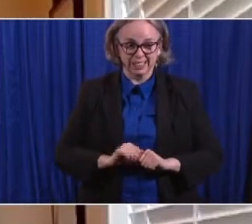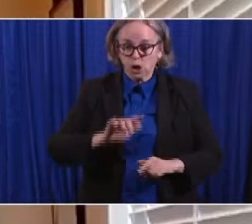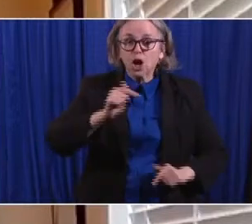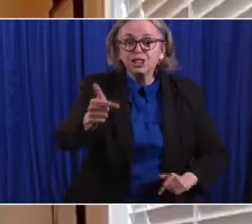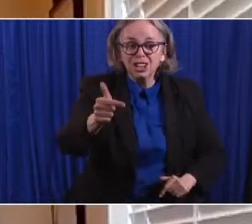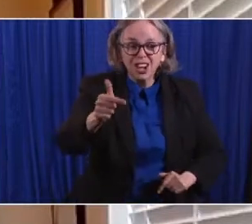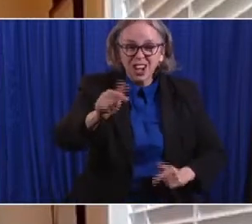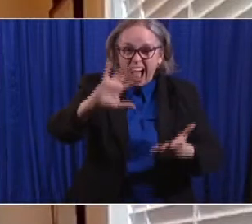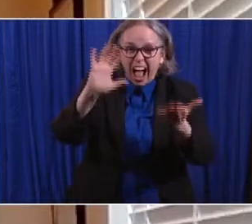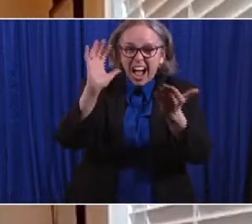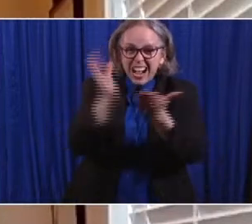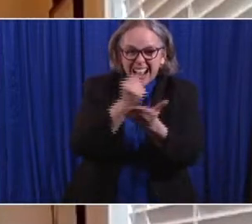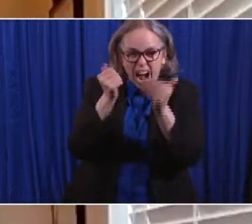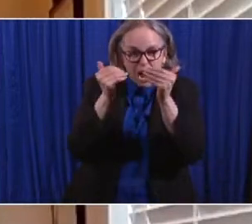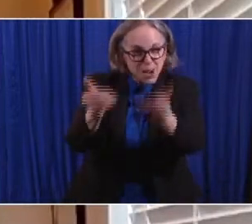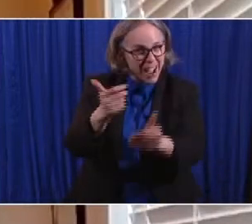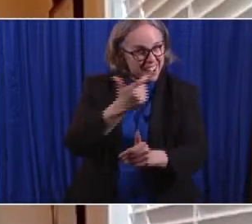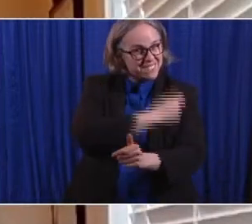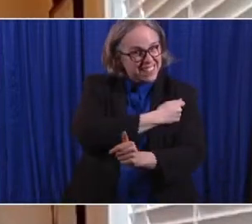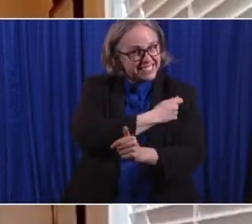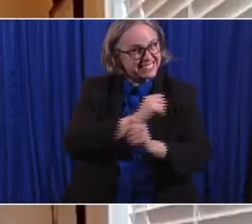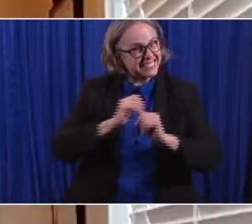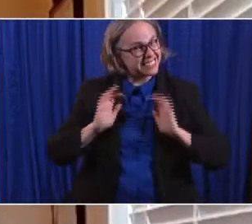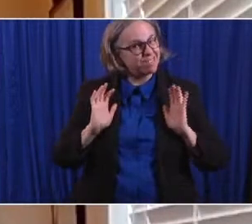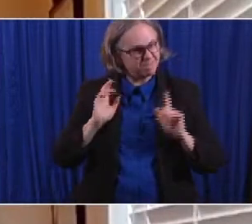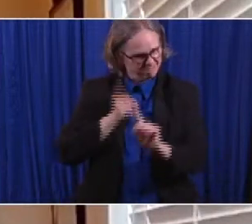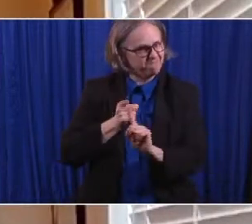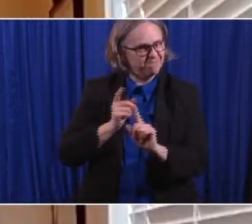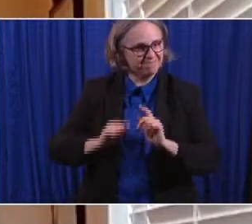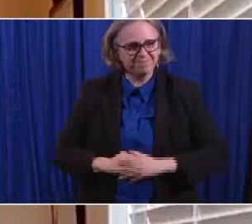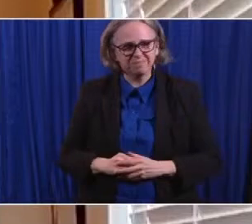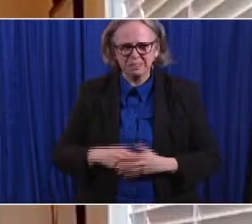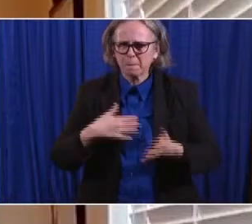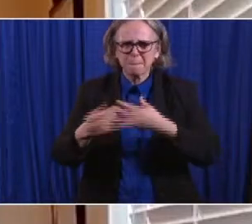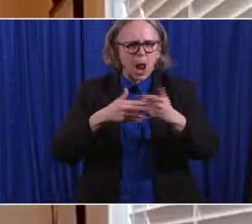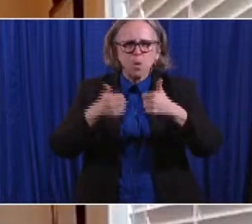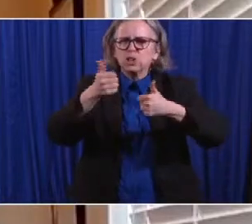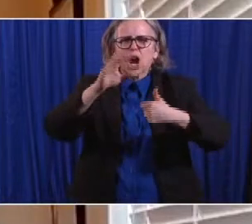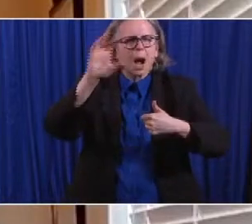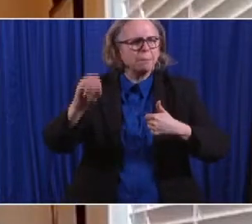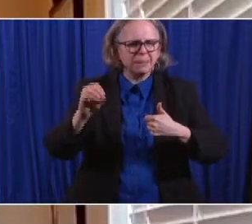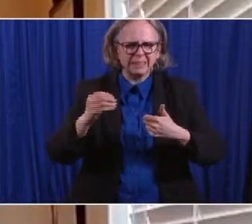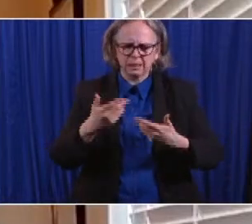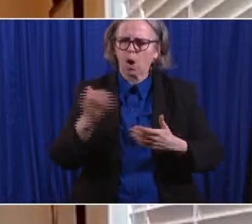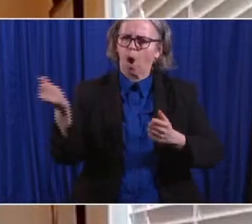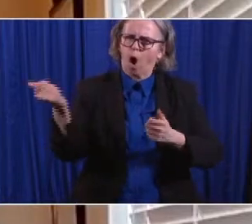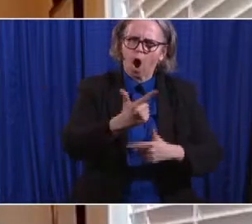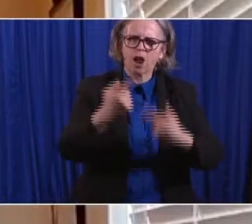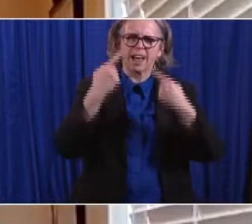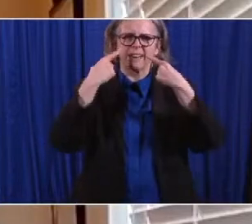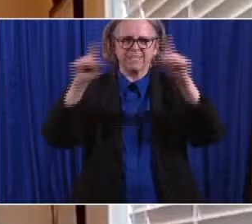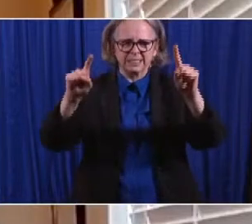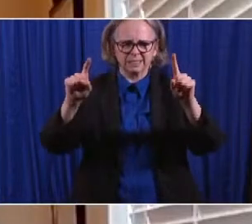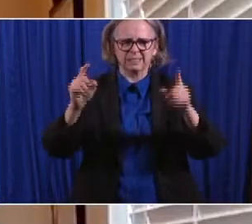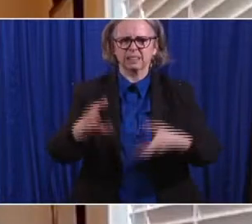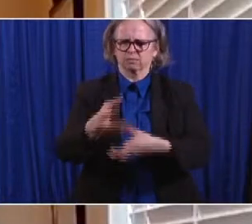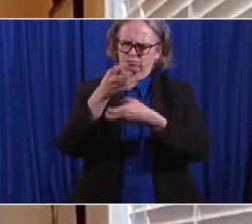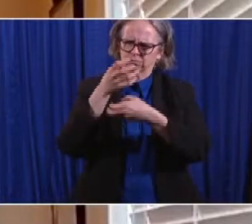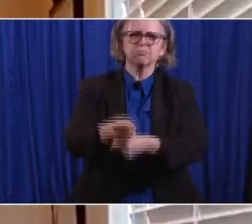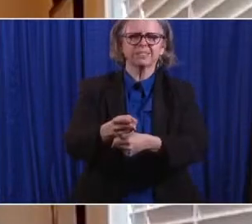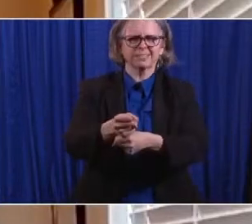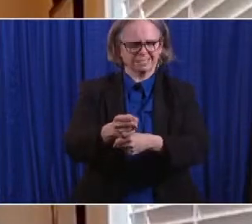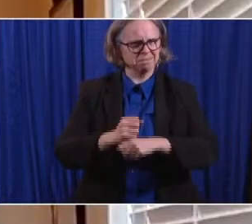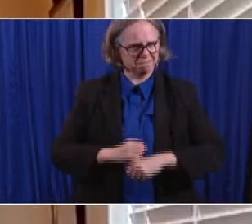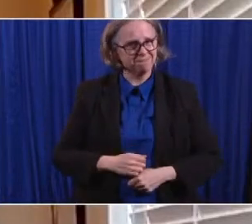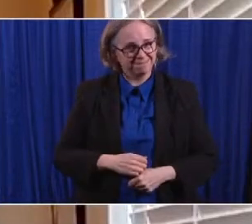vaccine. We are confident that we now have 3 vaccines that will keep us safe.